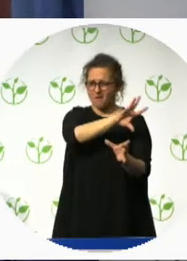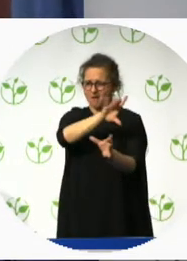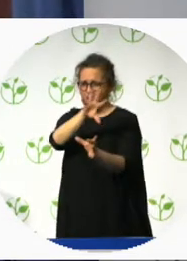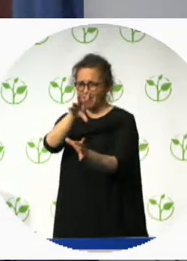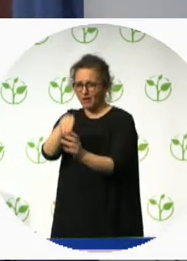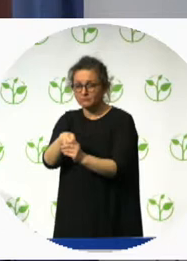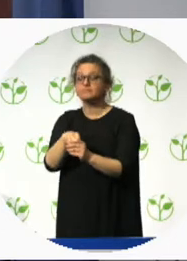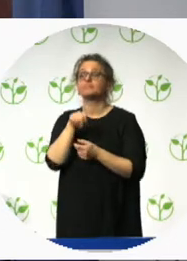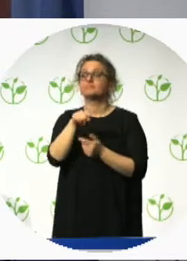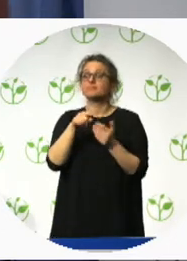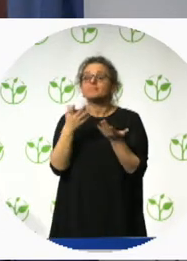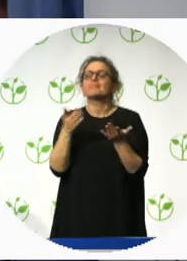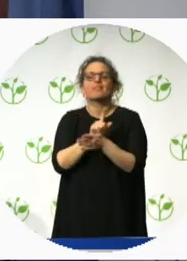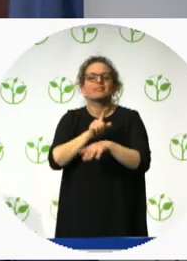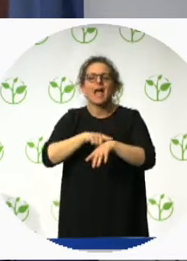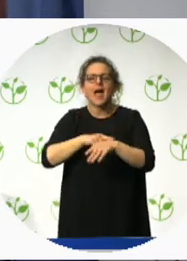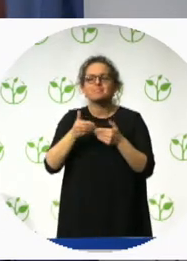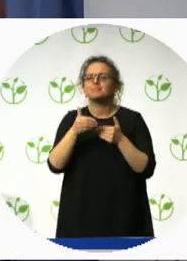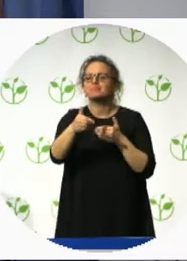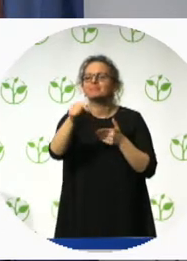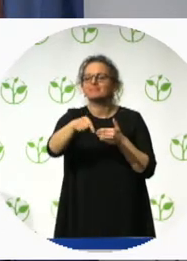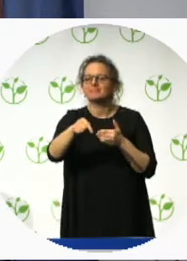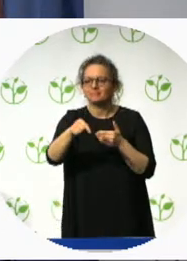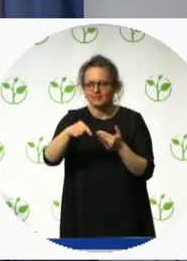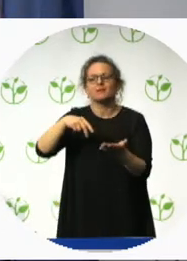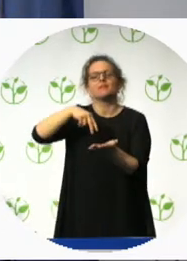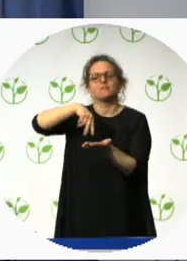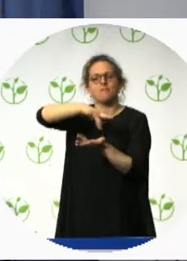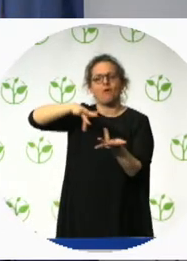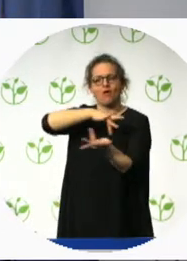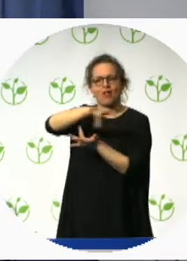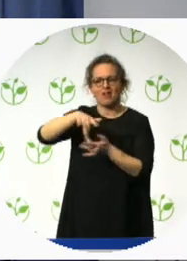on the 5th of May of this year, and I would